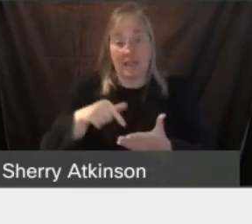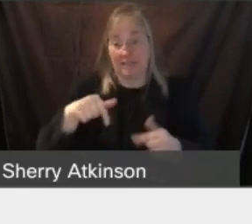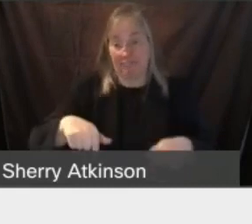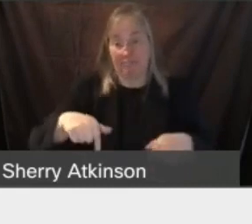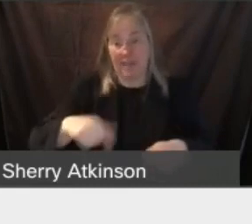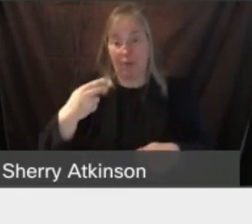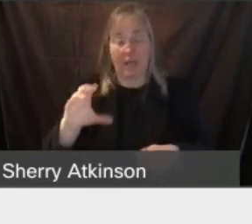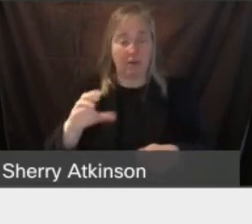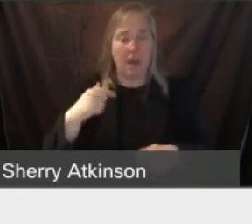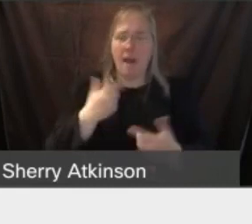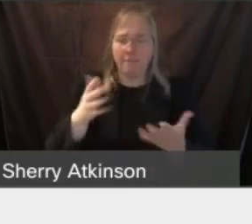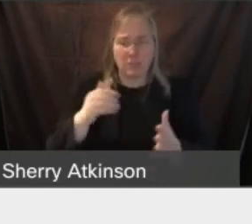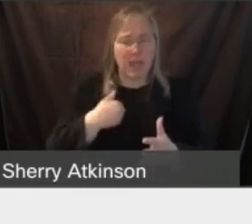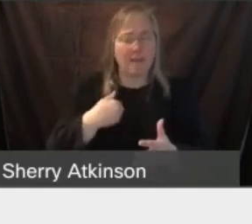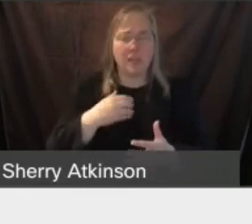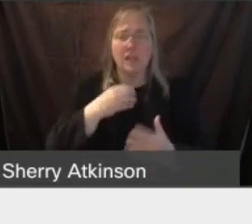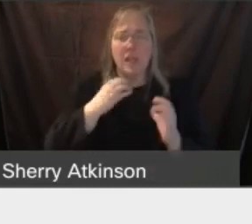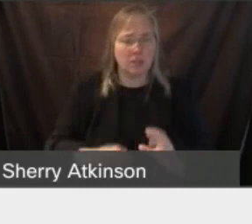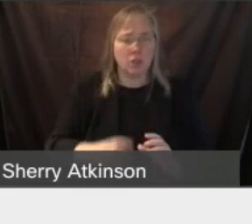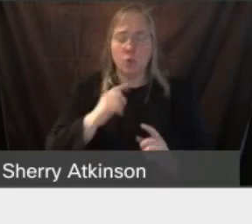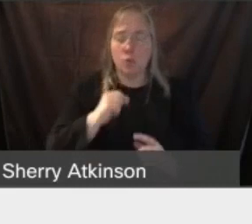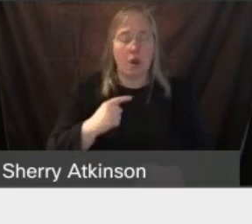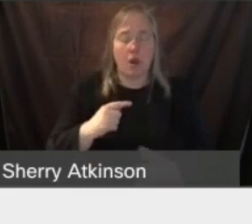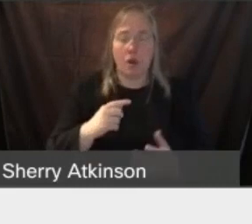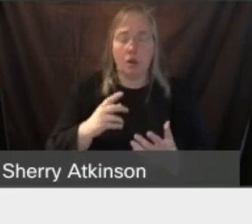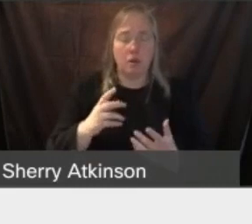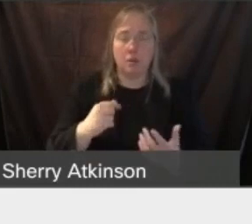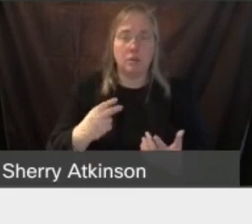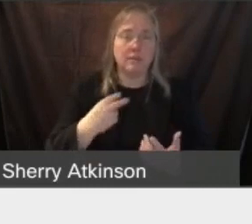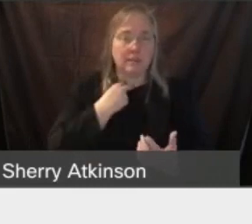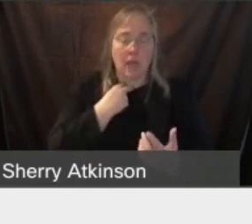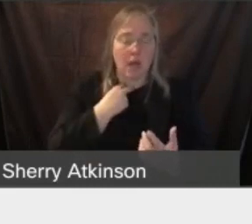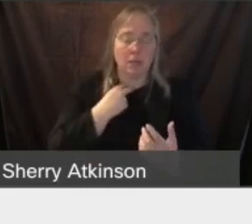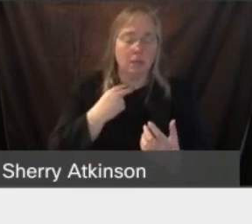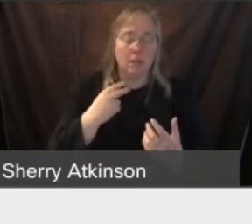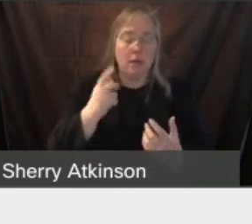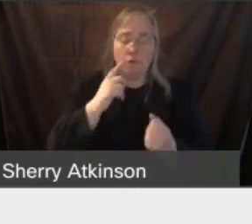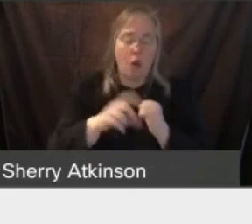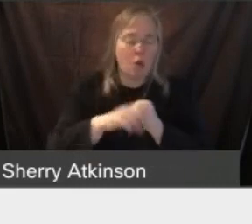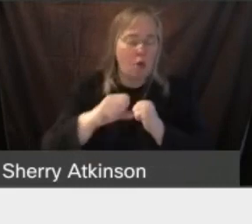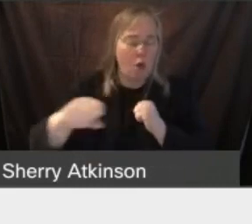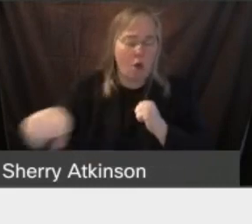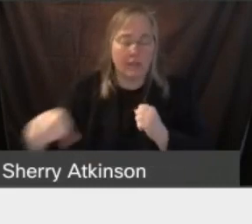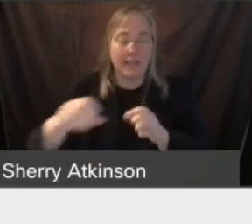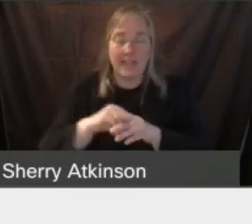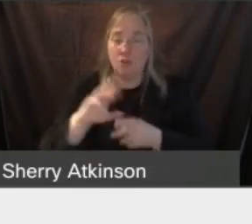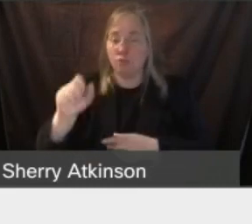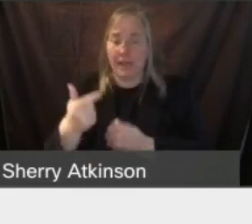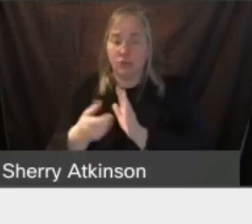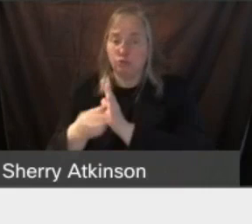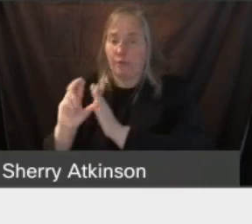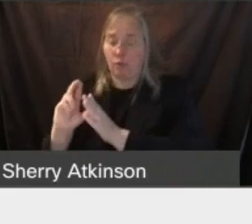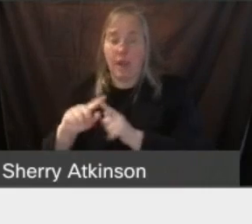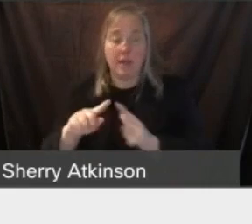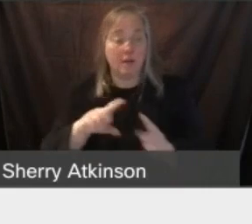have had clients that have gotten tied up for long periods of time in regulatory review, and other clients who just